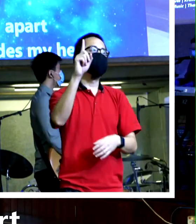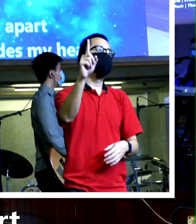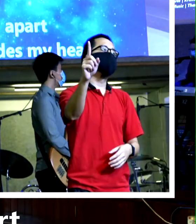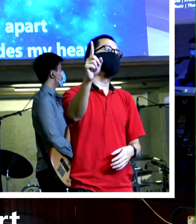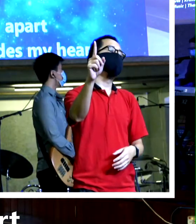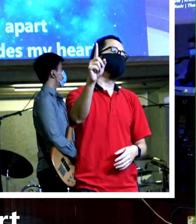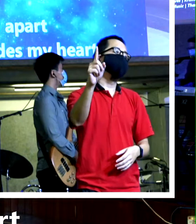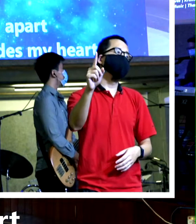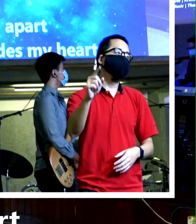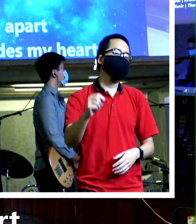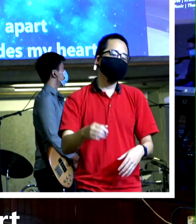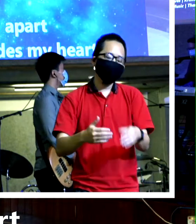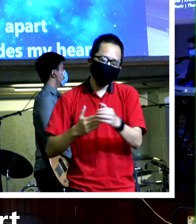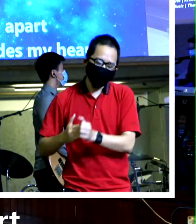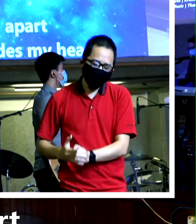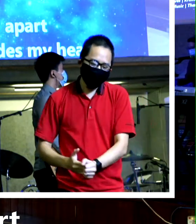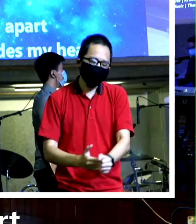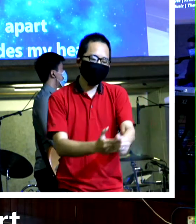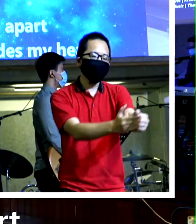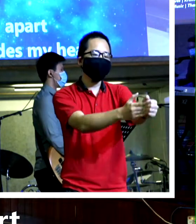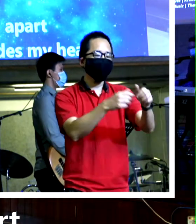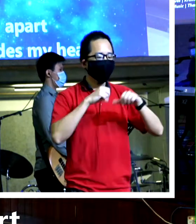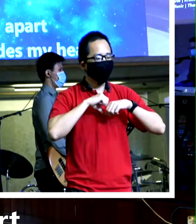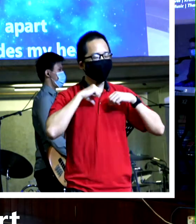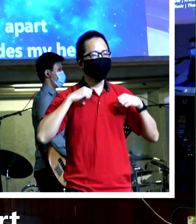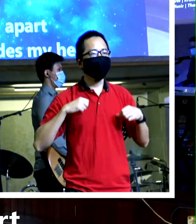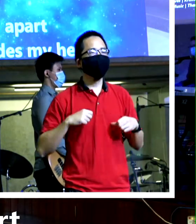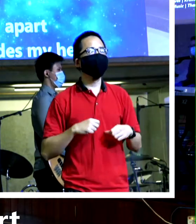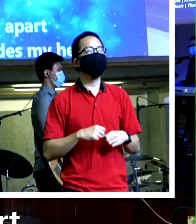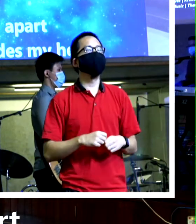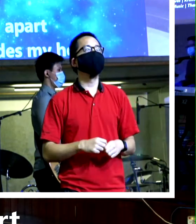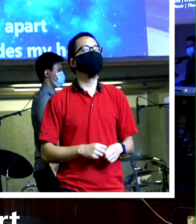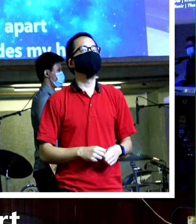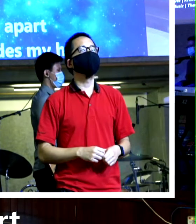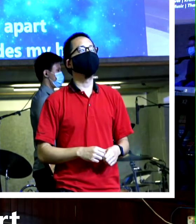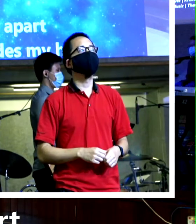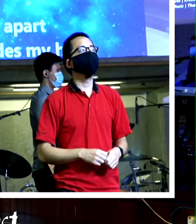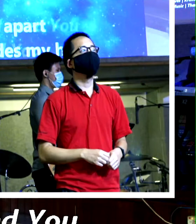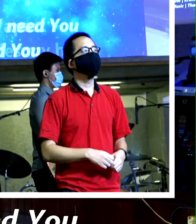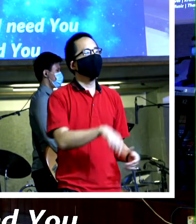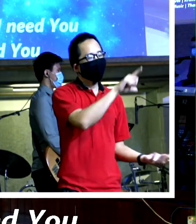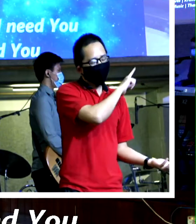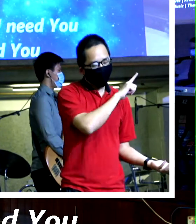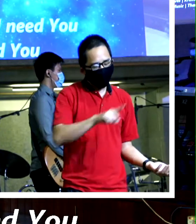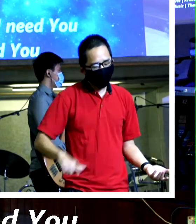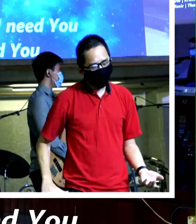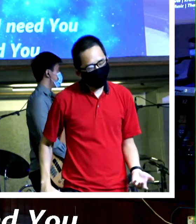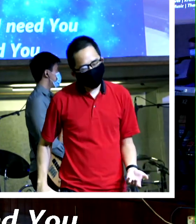You're the one that guides my heart. Let's declare, Lord, I need.